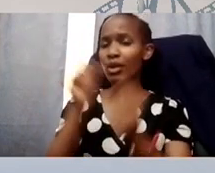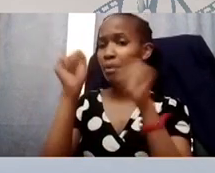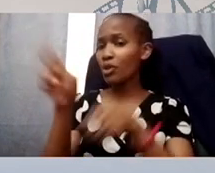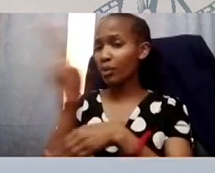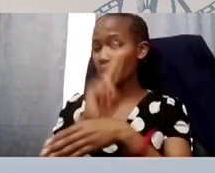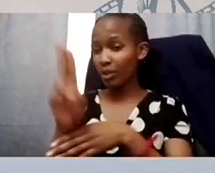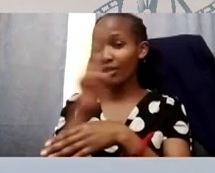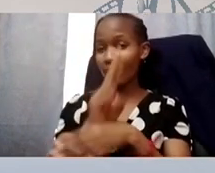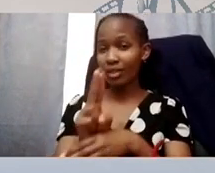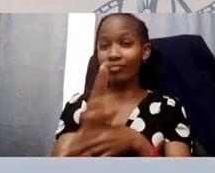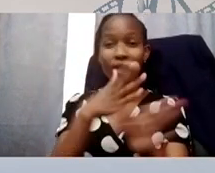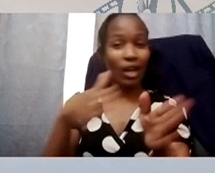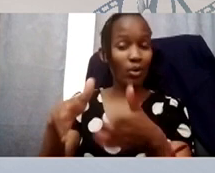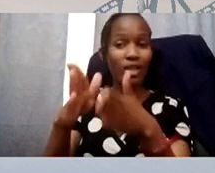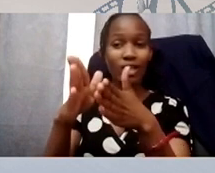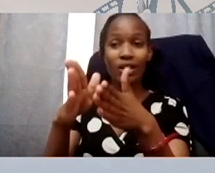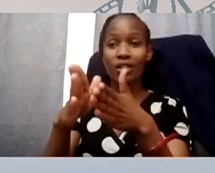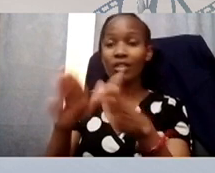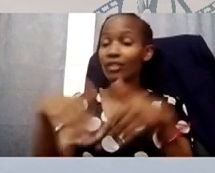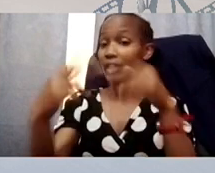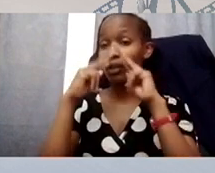a way of conflict resolution.